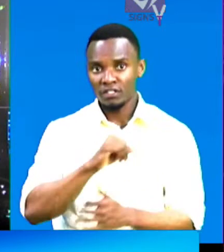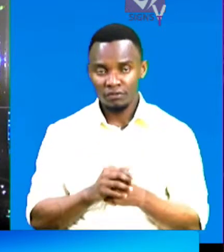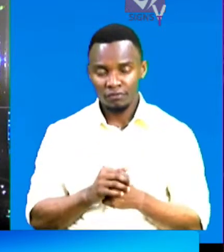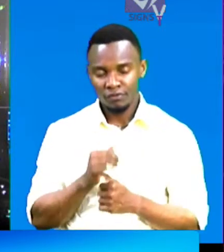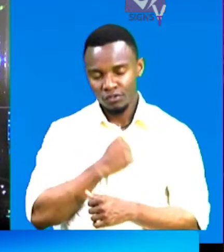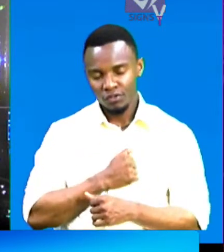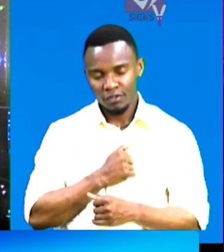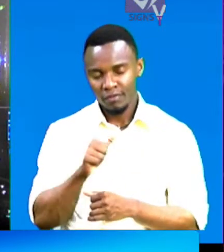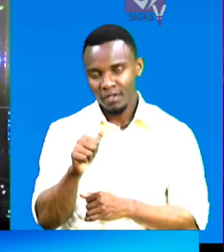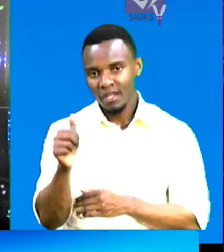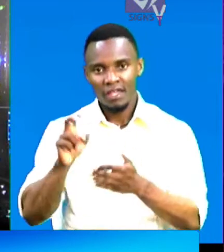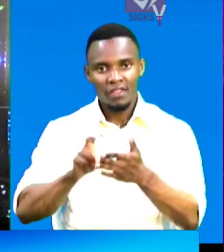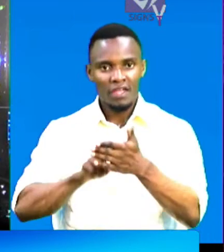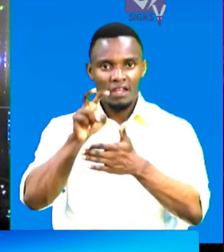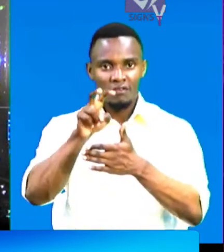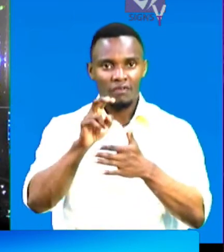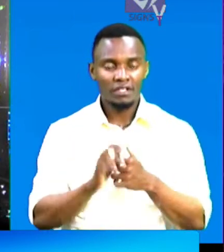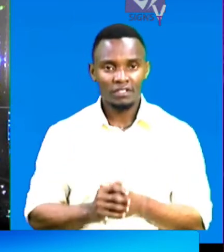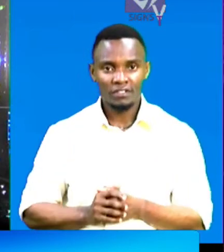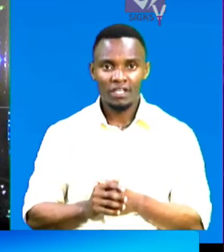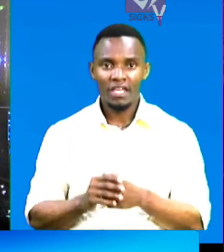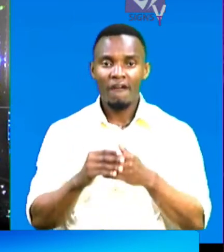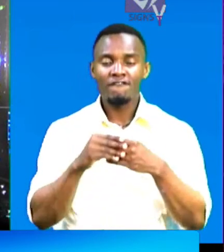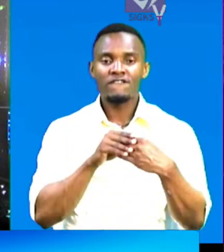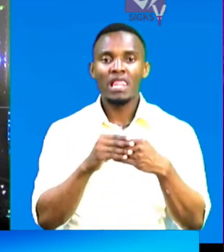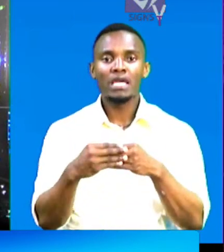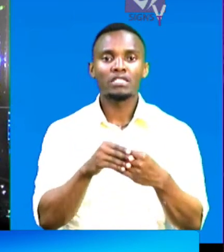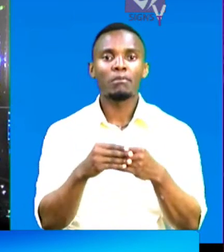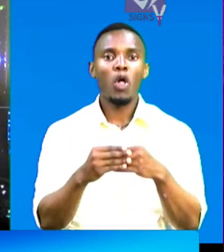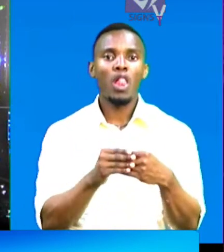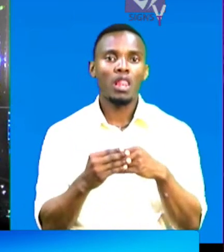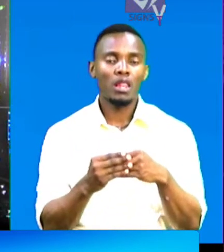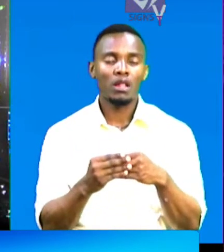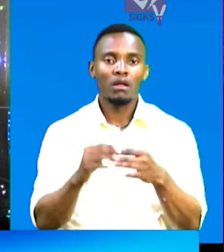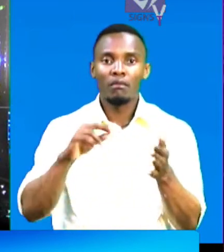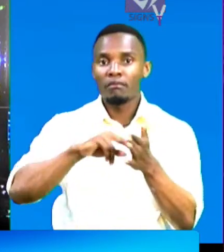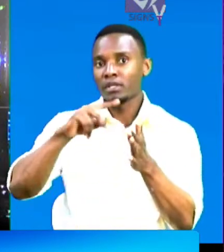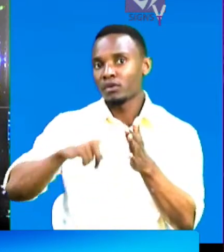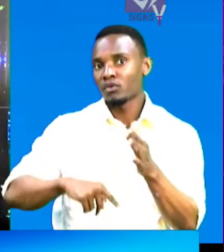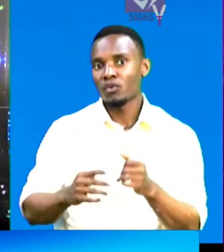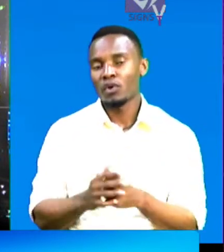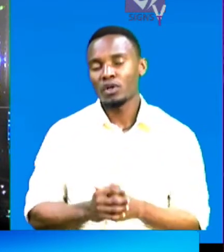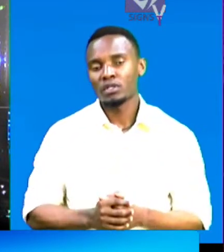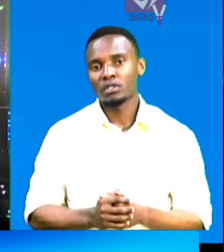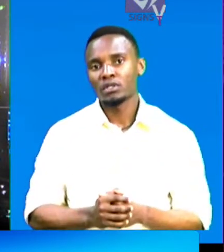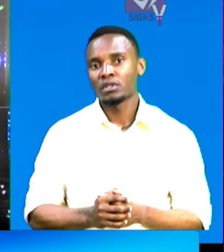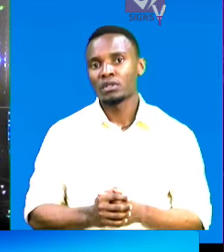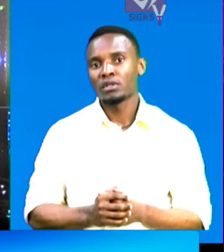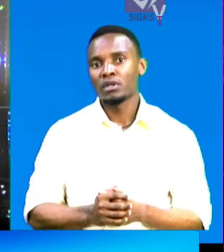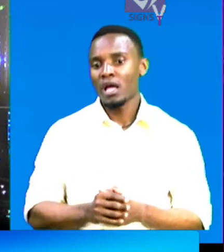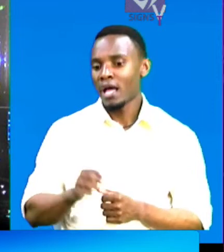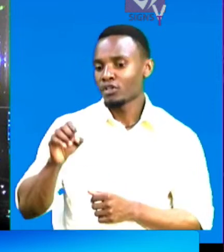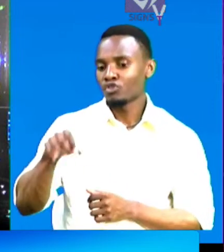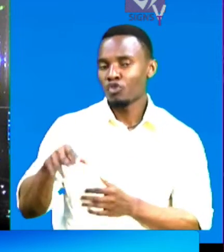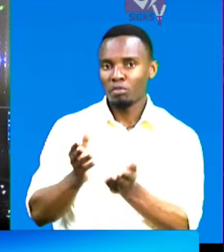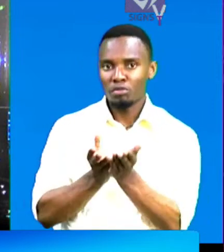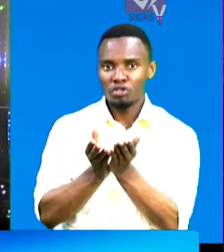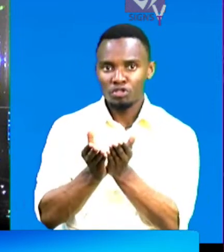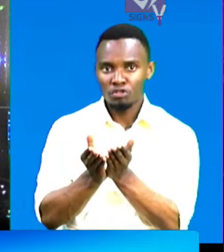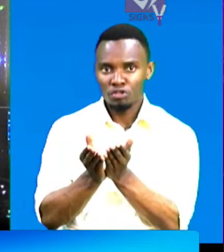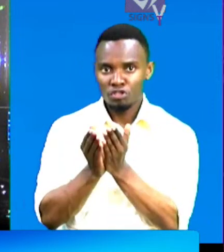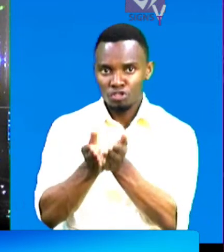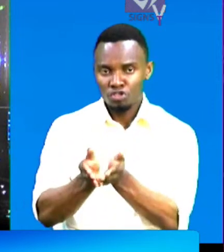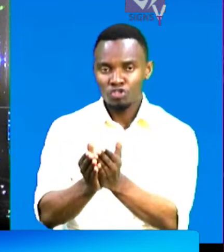it's flexible, and by flexible I mean a drop shipping business can be